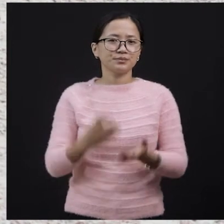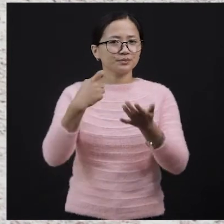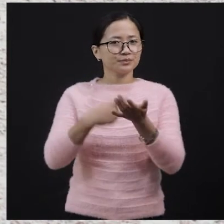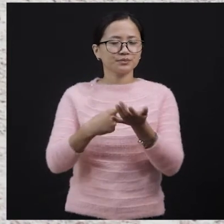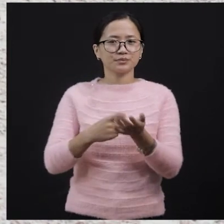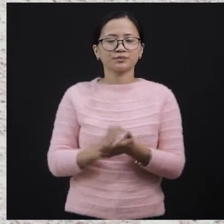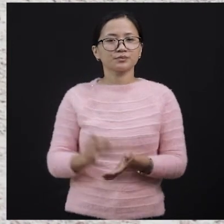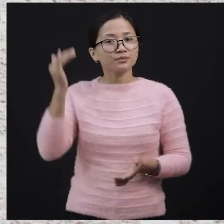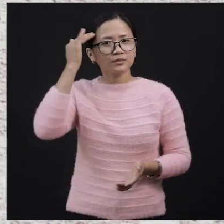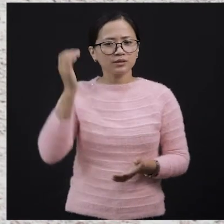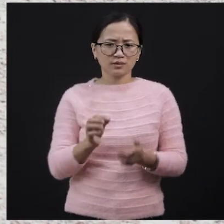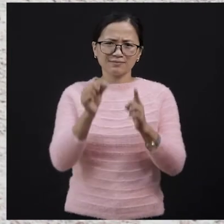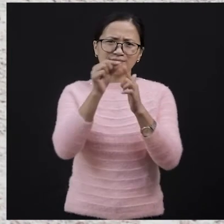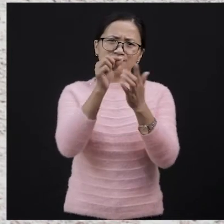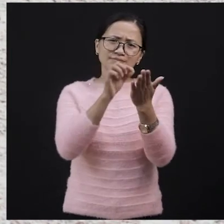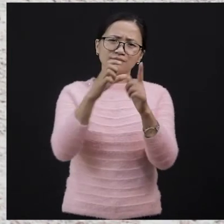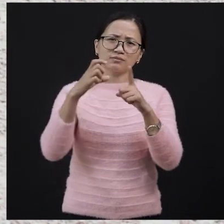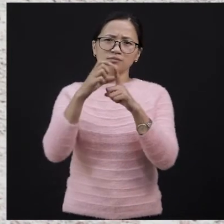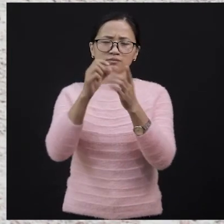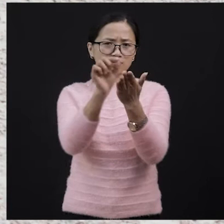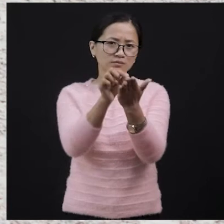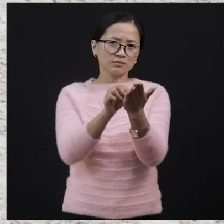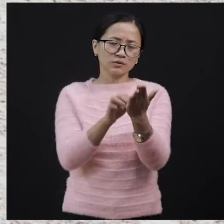Or do you know the details about this shadow?